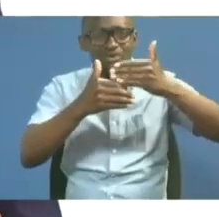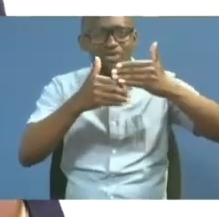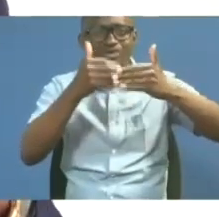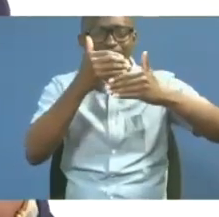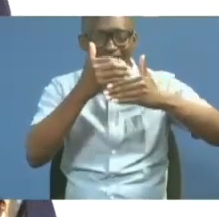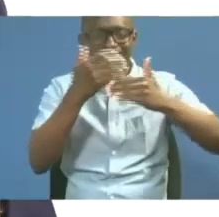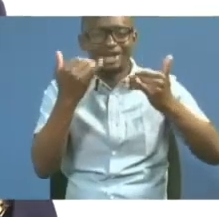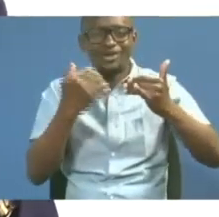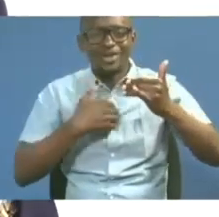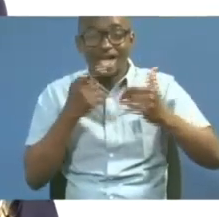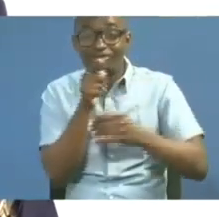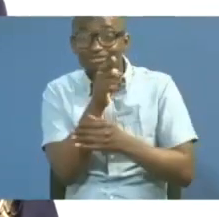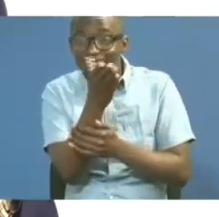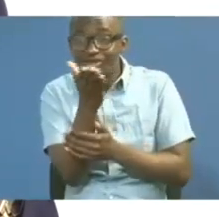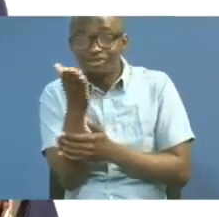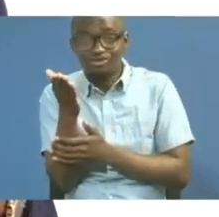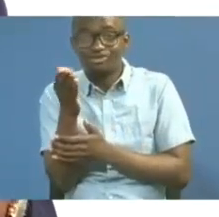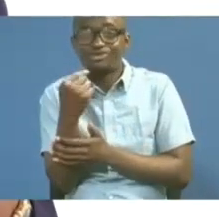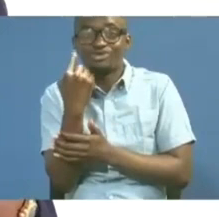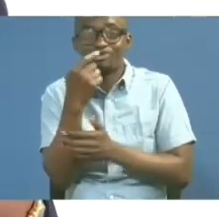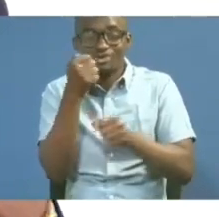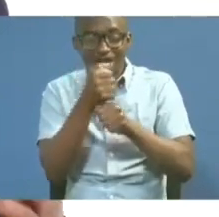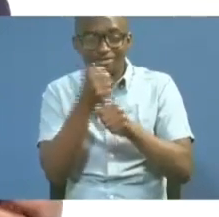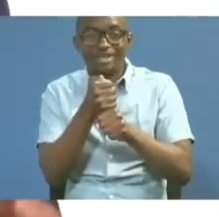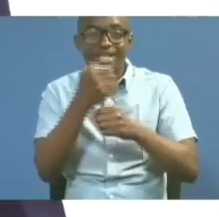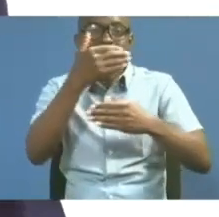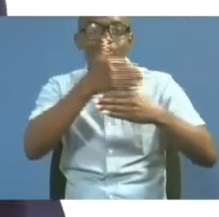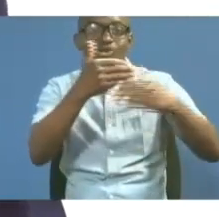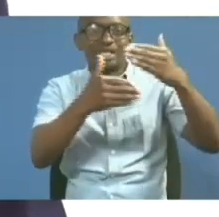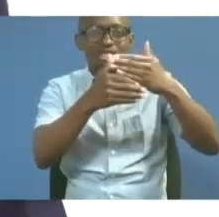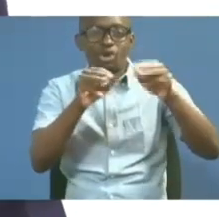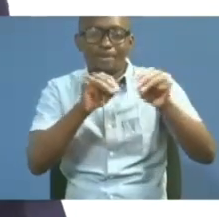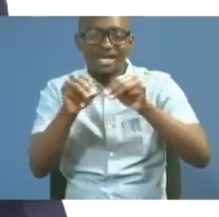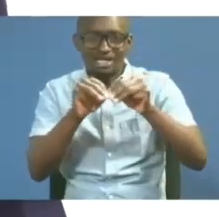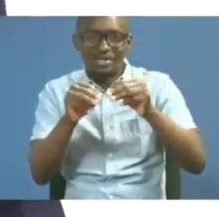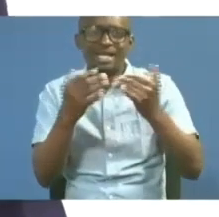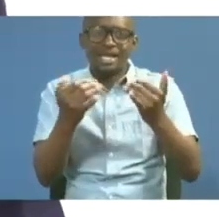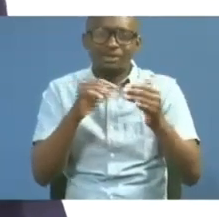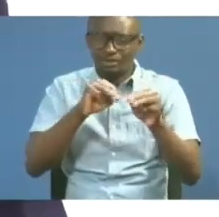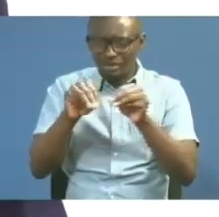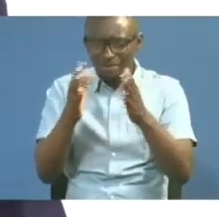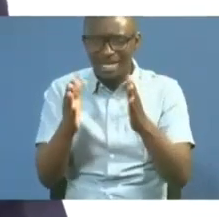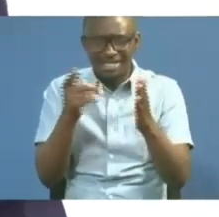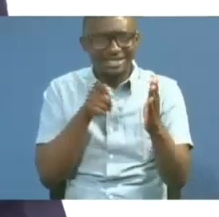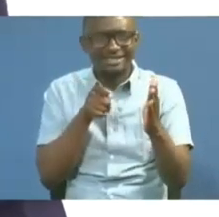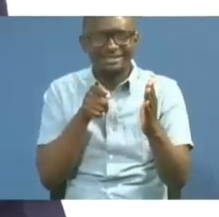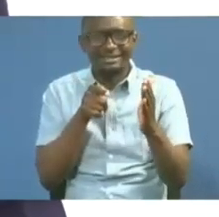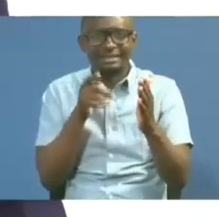why we have you who has come to do construction management. So the construction